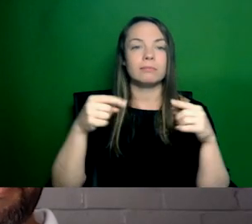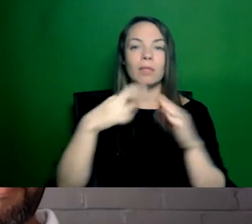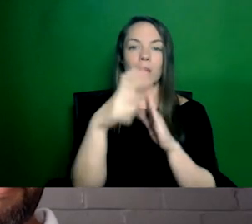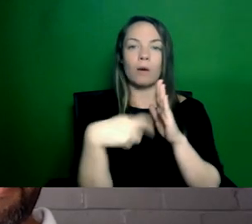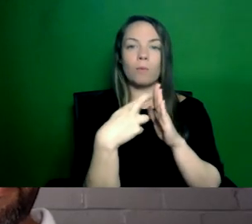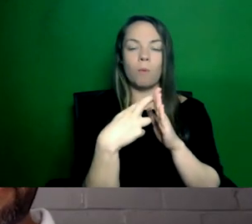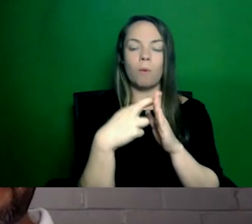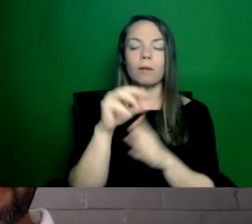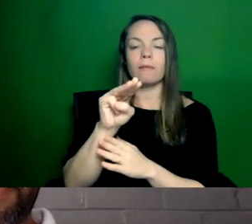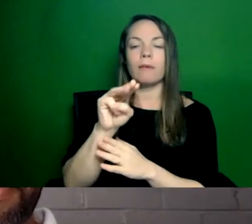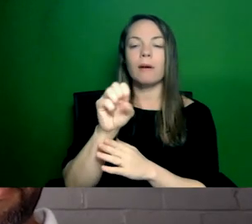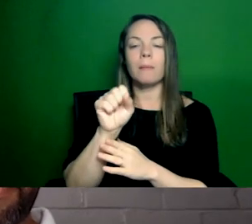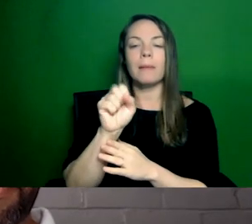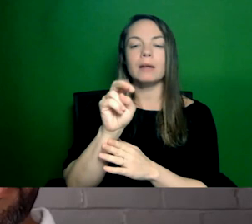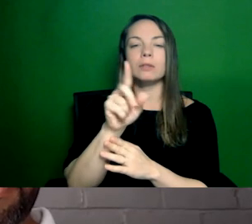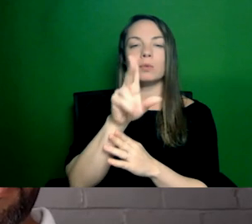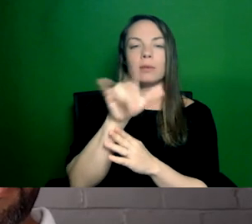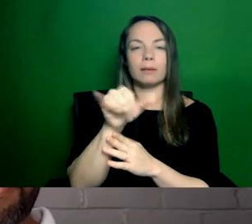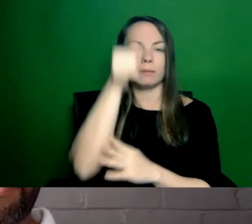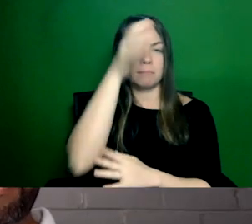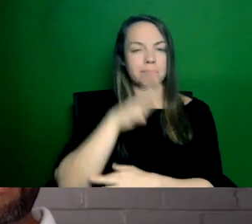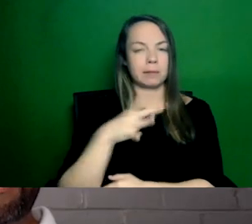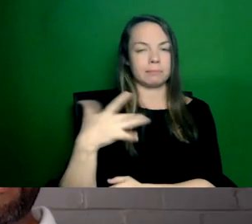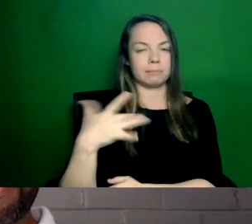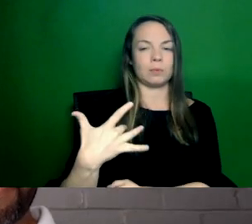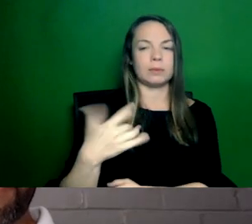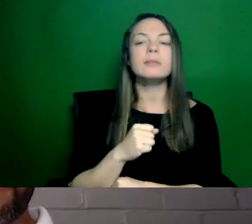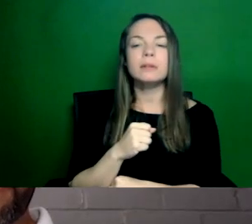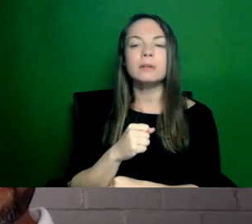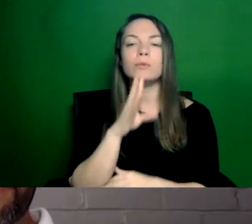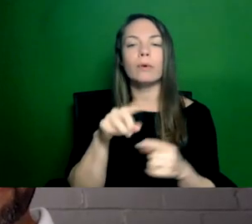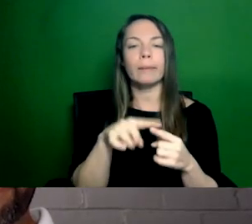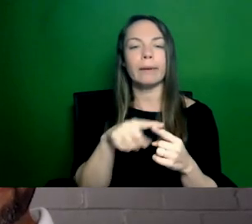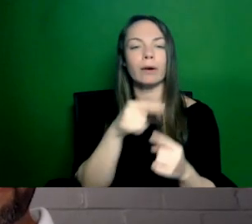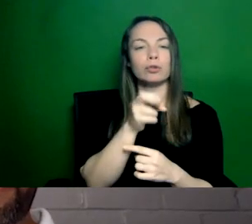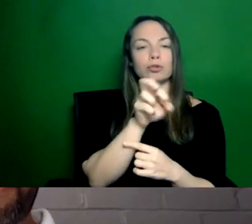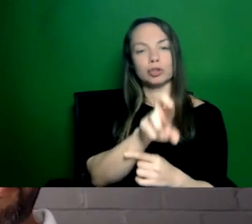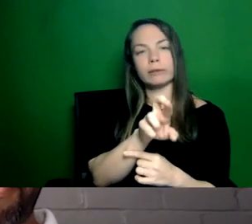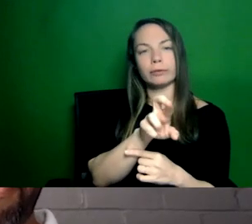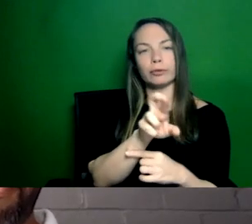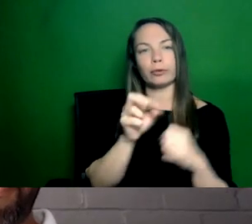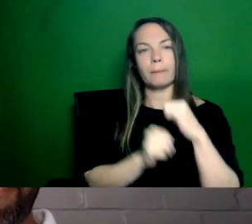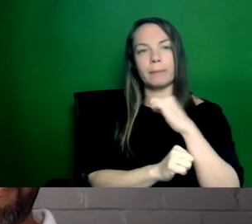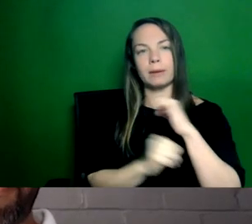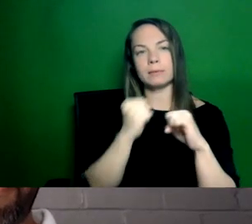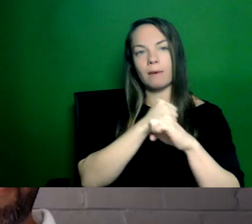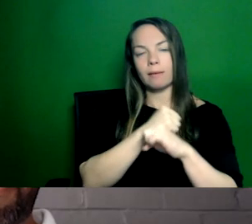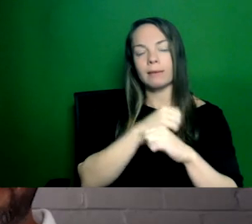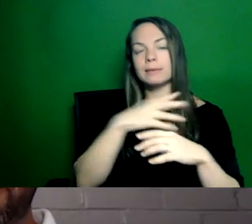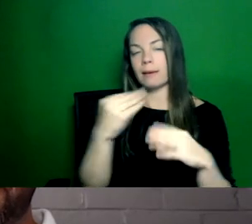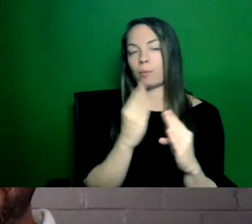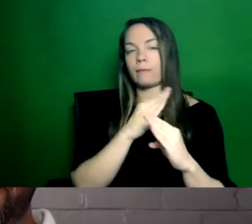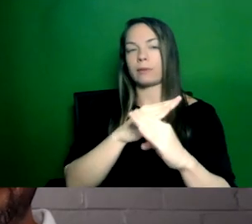masculinity, the impact of masculinity as we talk about gender-based violence and prevention efforts. Very